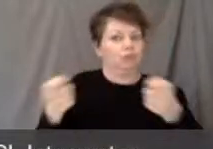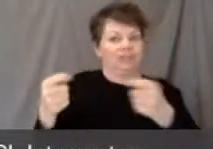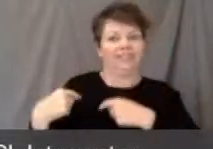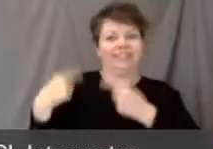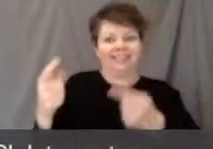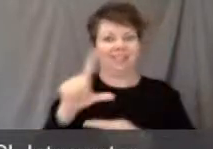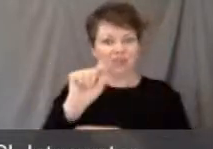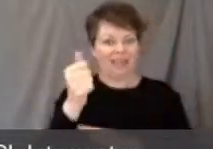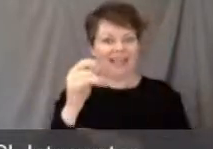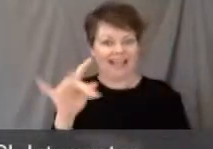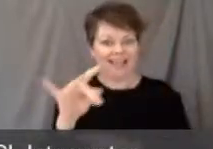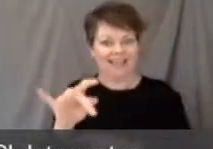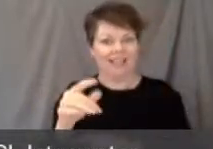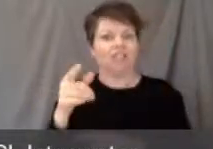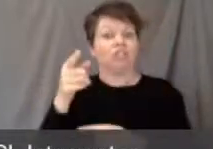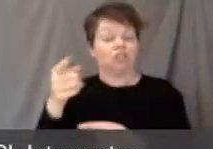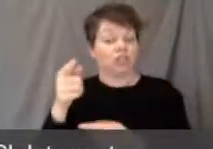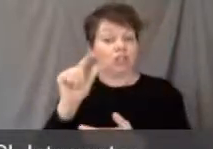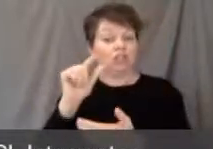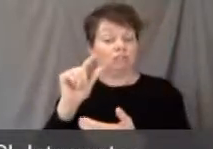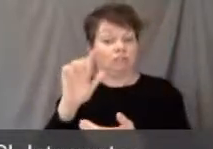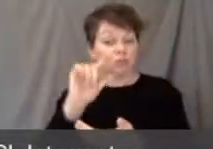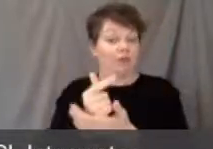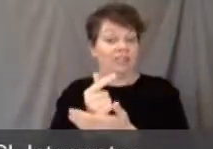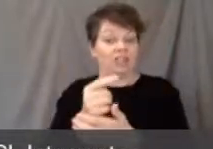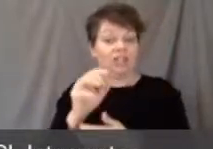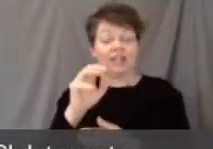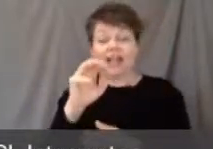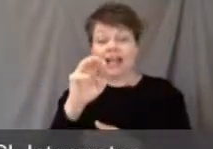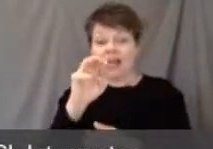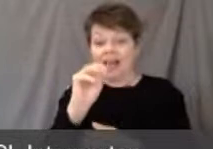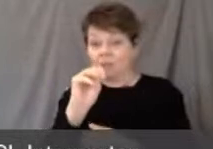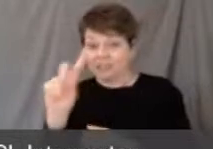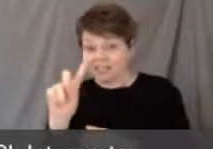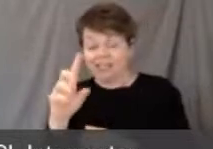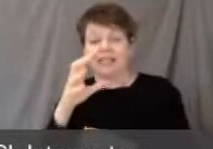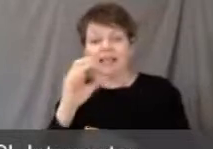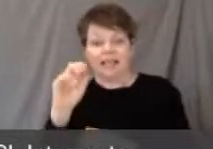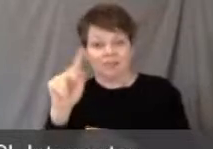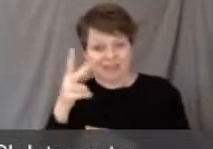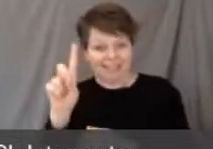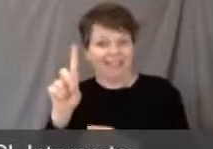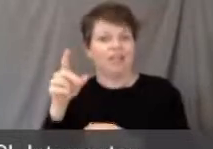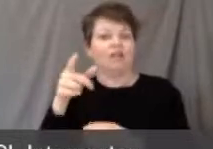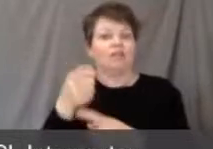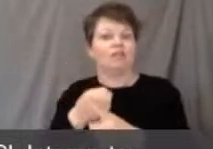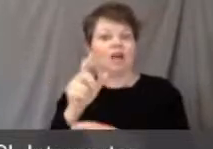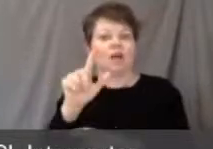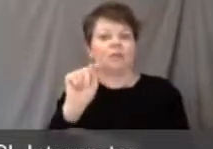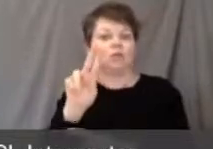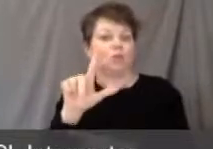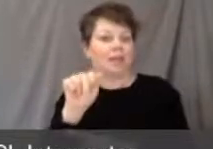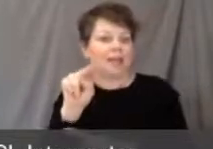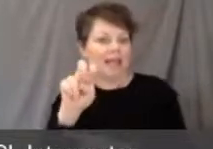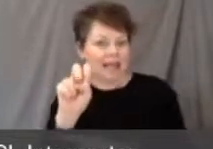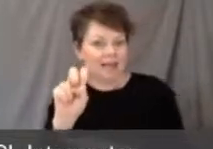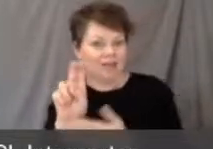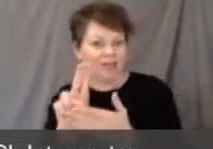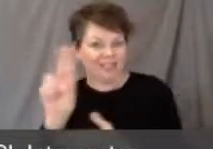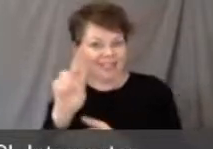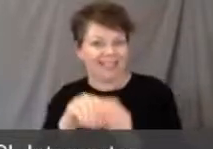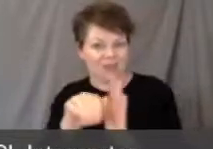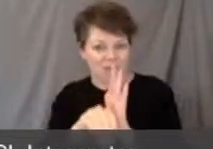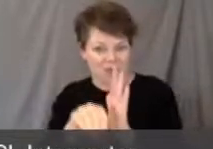2018. She graduated with her MD and her master's in public health from Tulane University in New Orleans and completed her residency at the